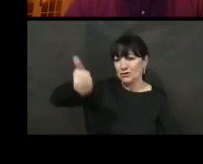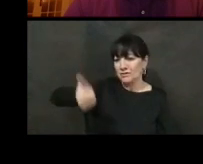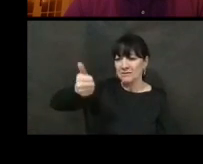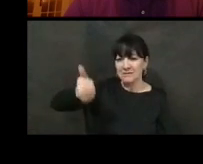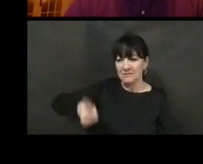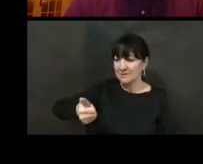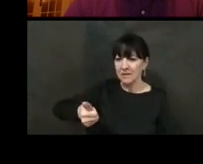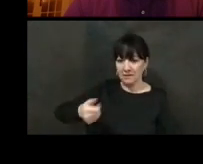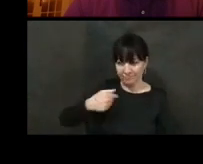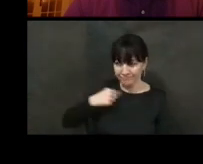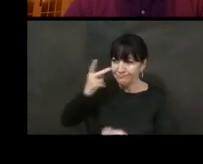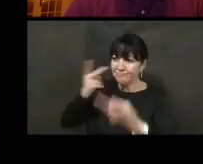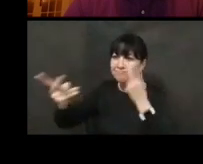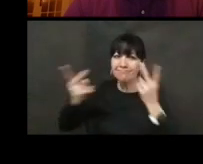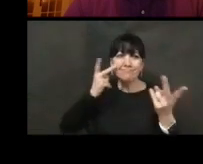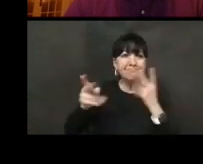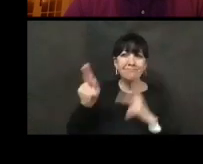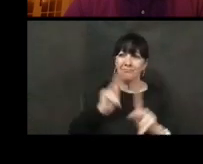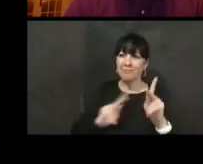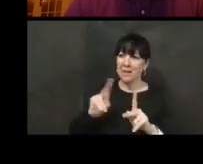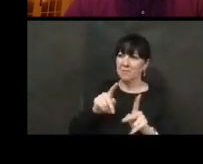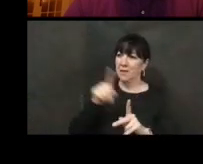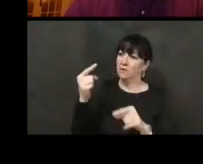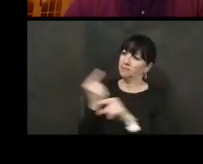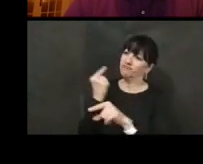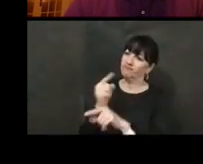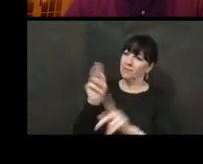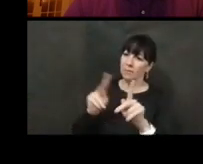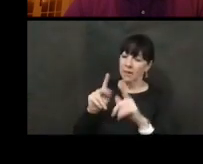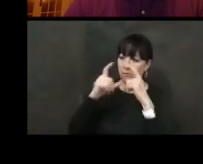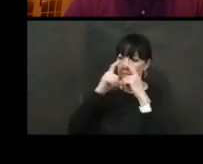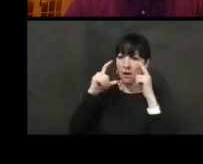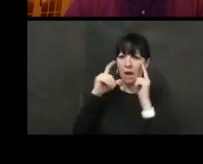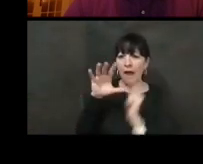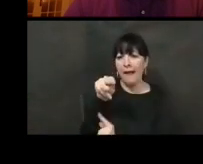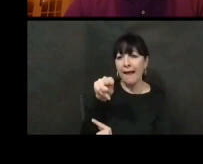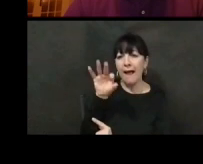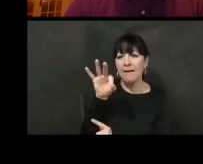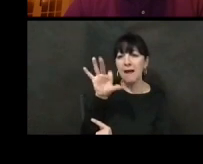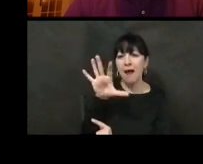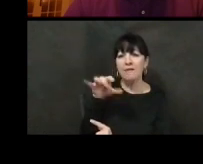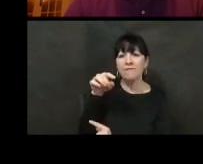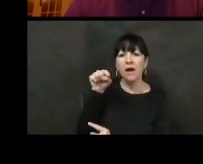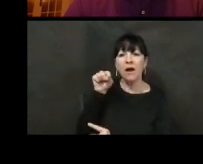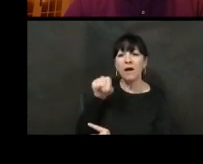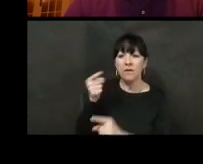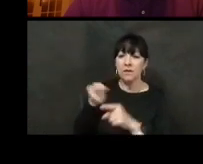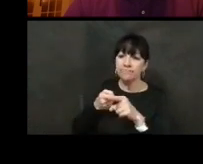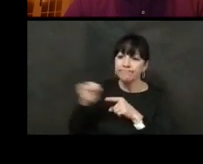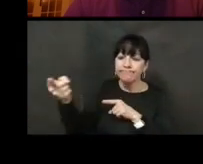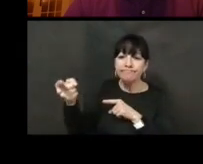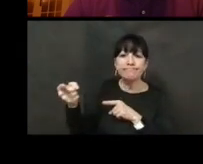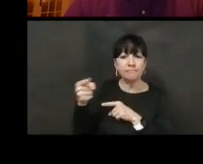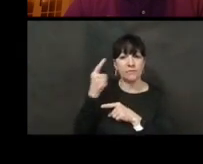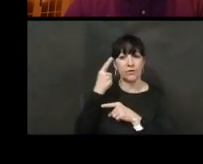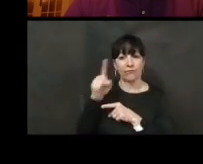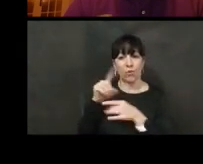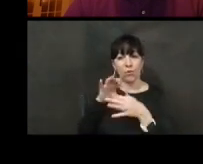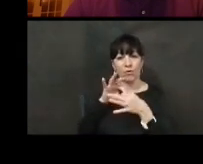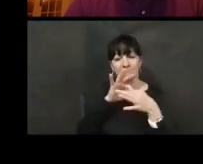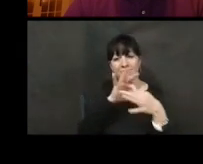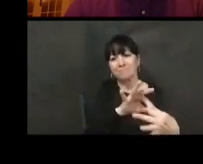of the public out there wearing N95 masks, that they've purchased at Home Depot or Lowe's, and really